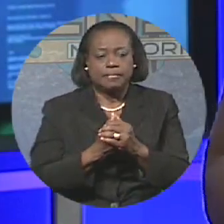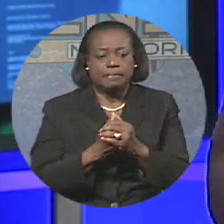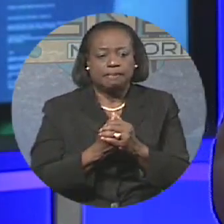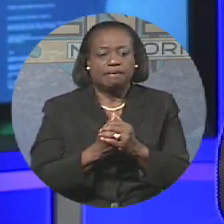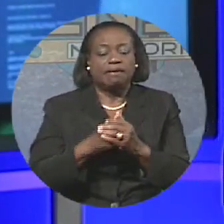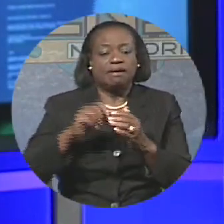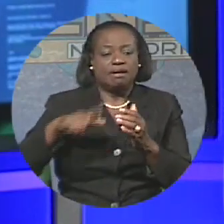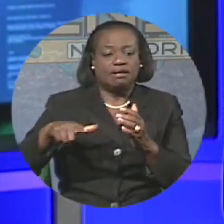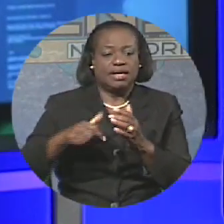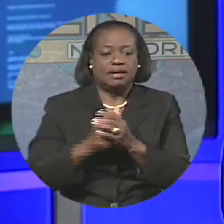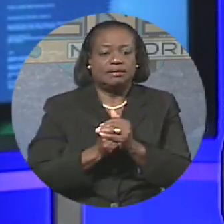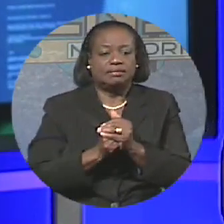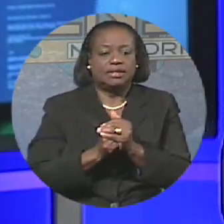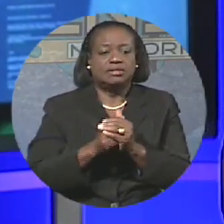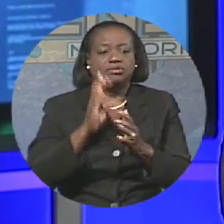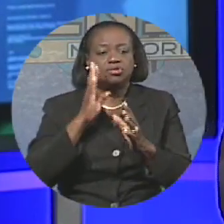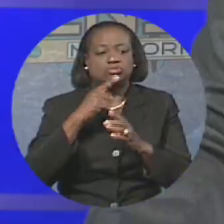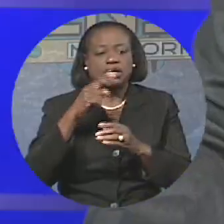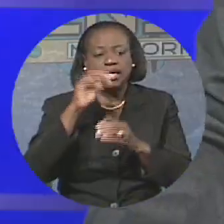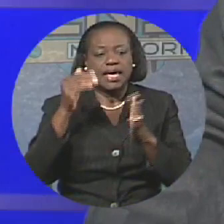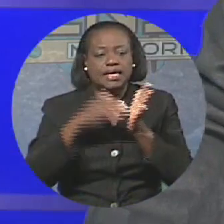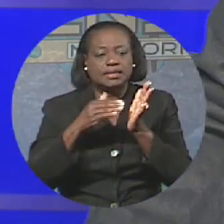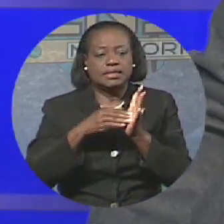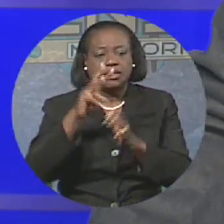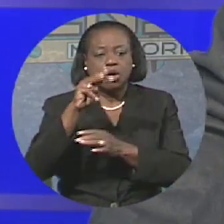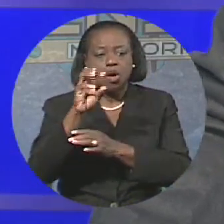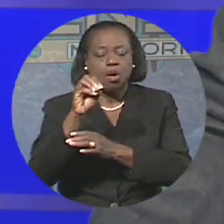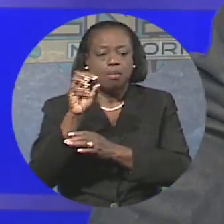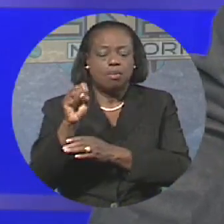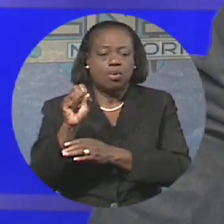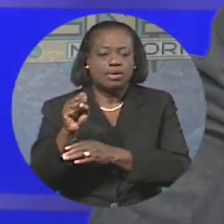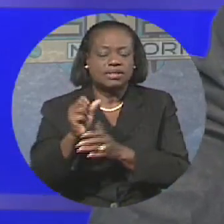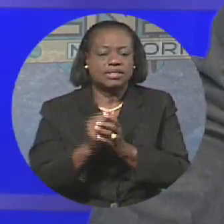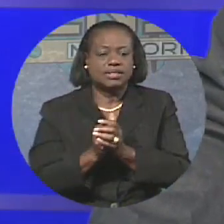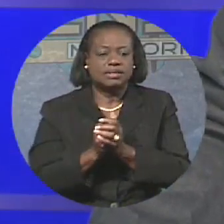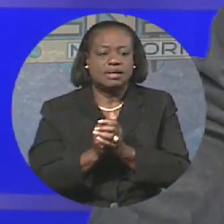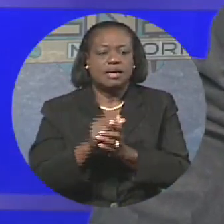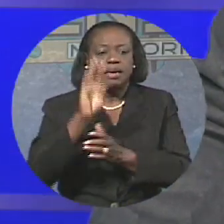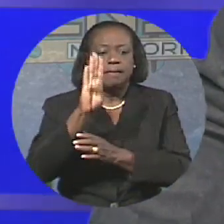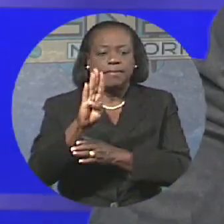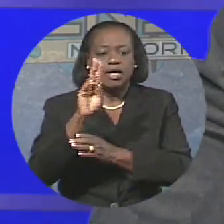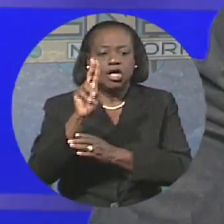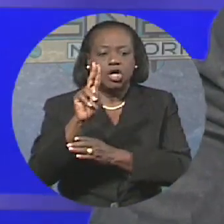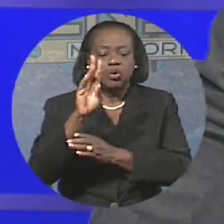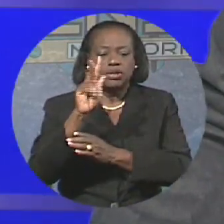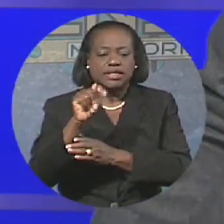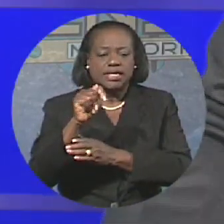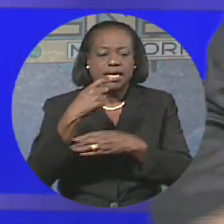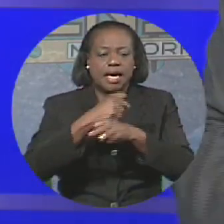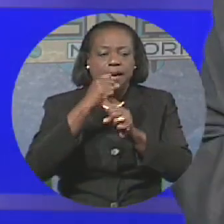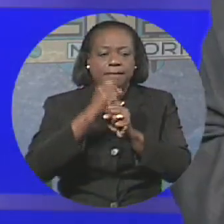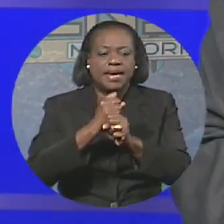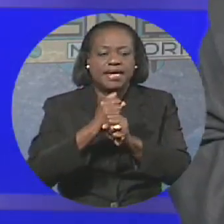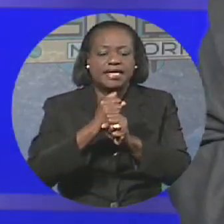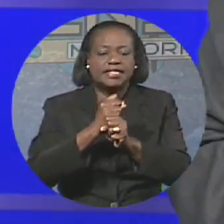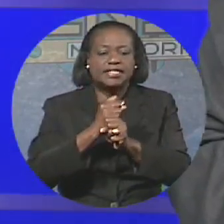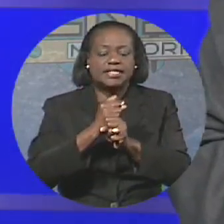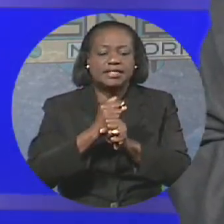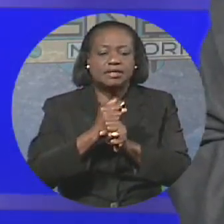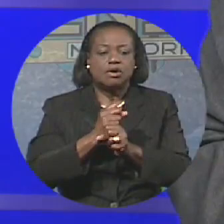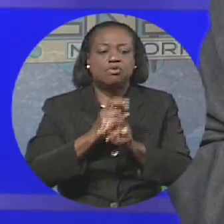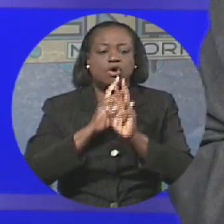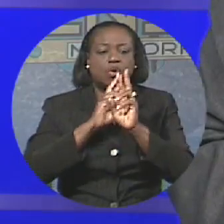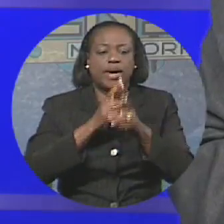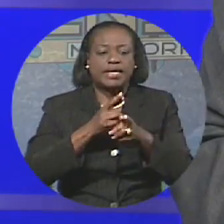later Cargill against Moss. The Bahamas Union of Teachers has made its request known to the government as its old